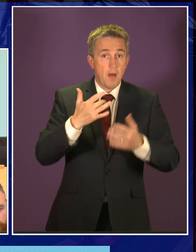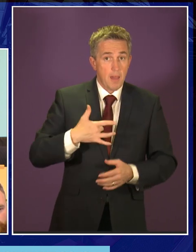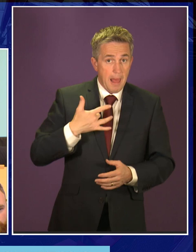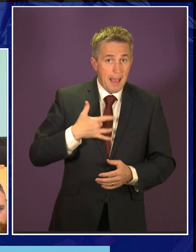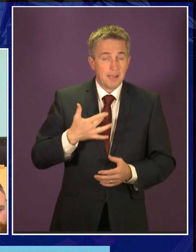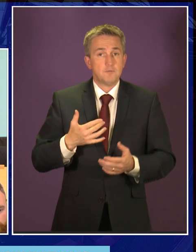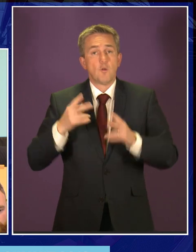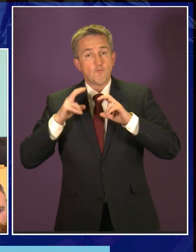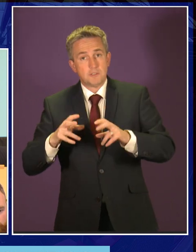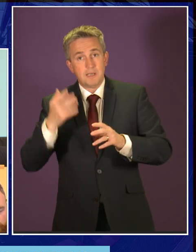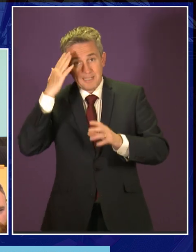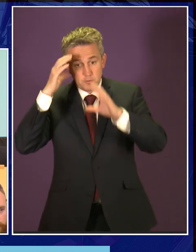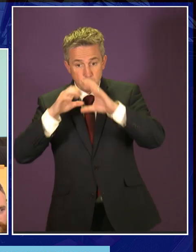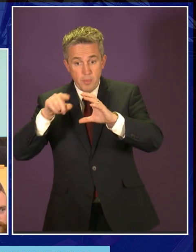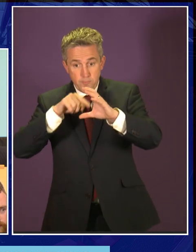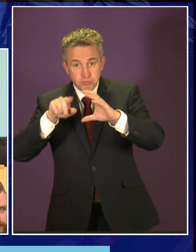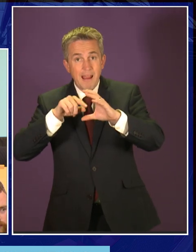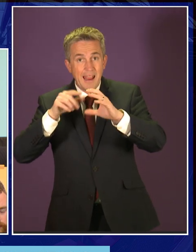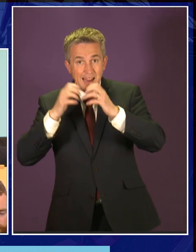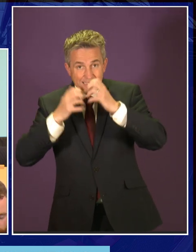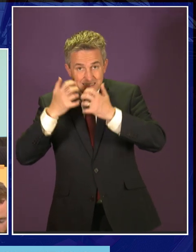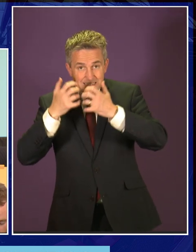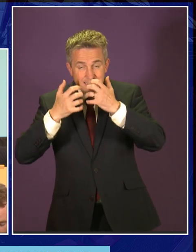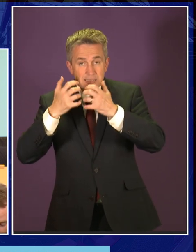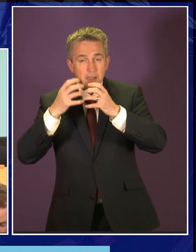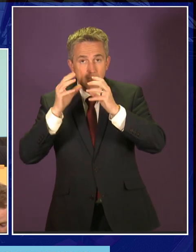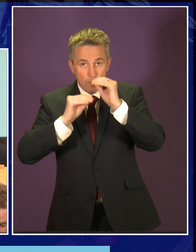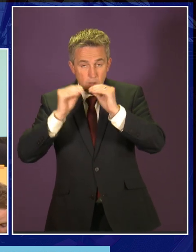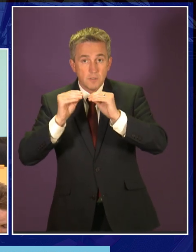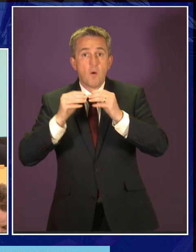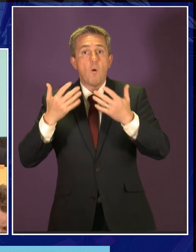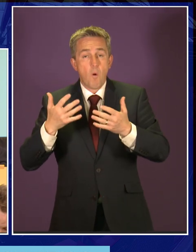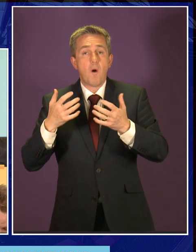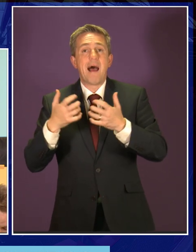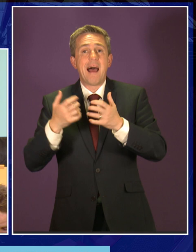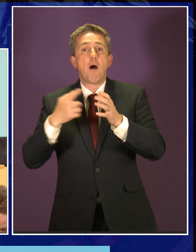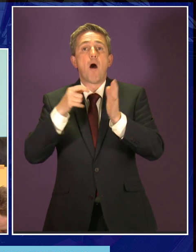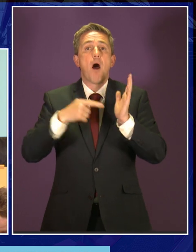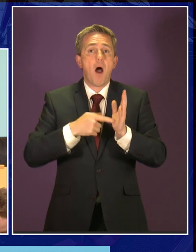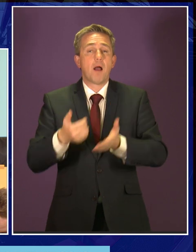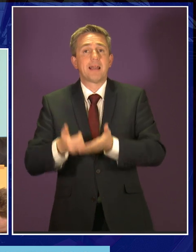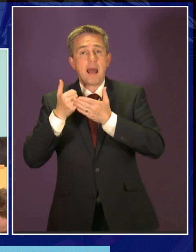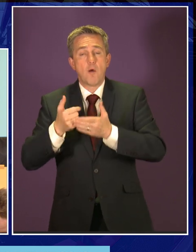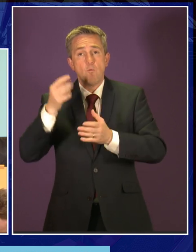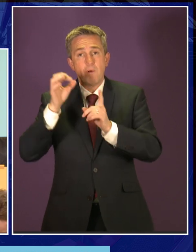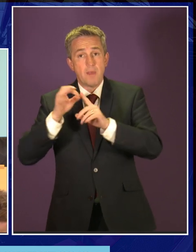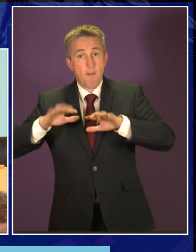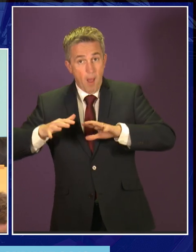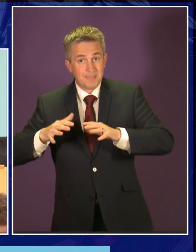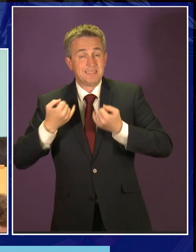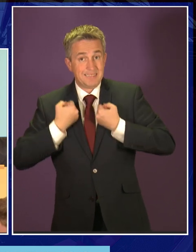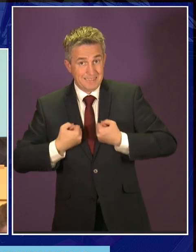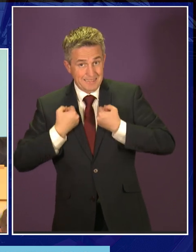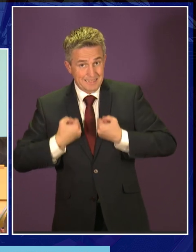the work that Professor Bloom showed highlighting the impact of art on Parkinson's, whilst amazing us with evidence